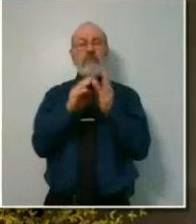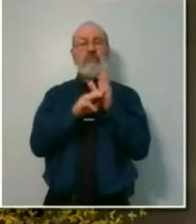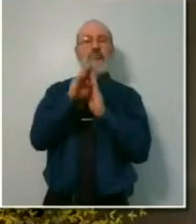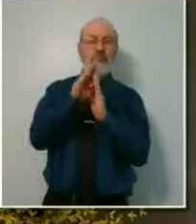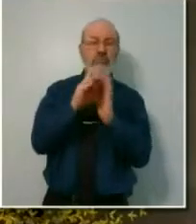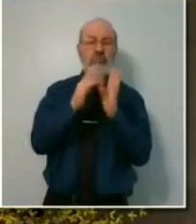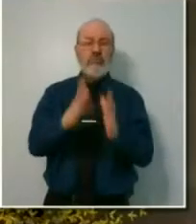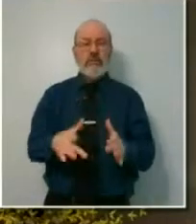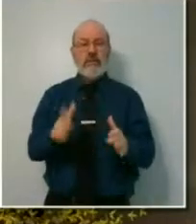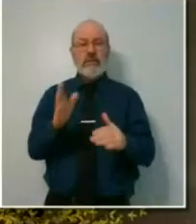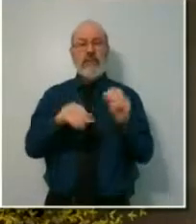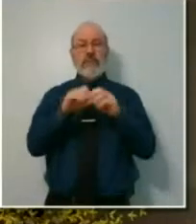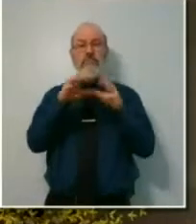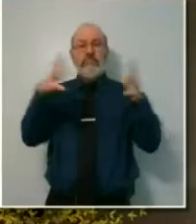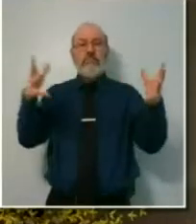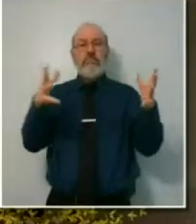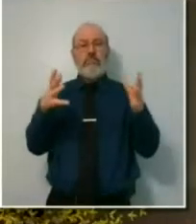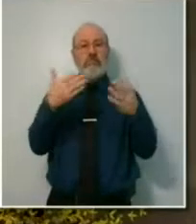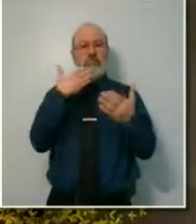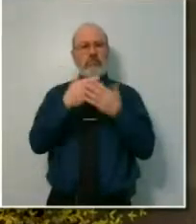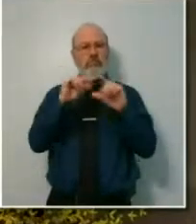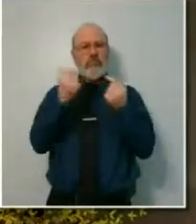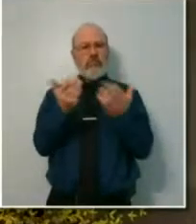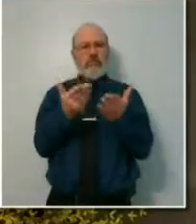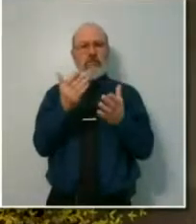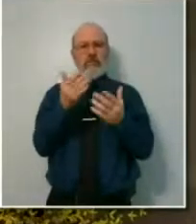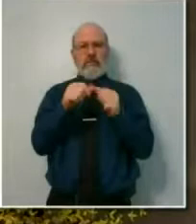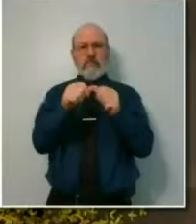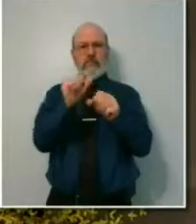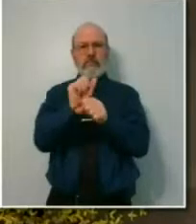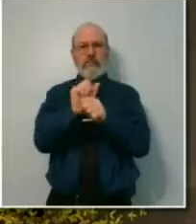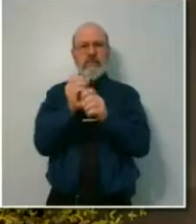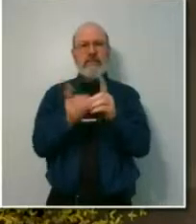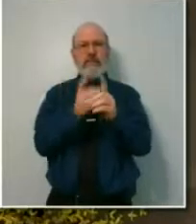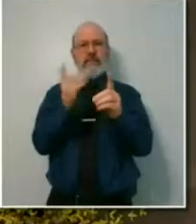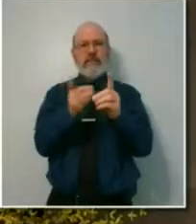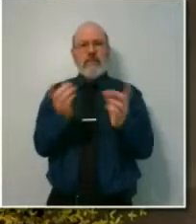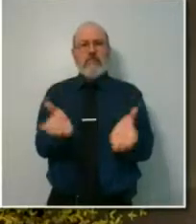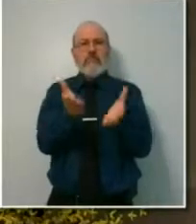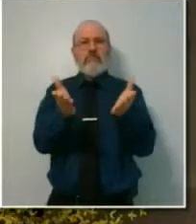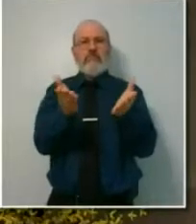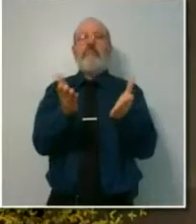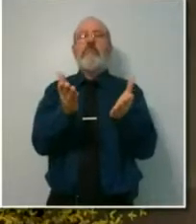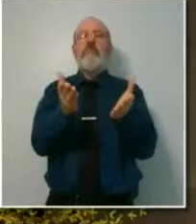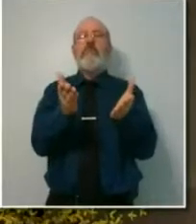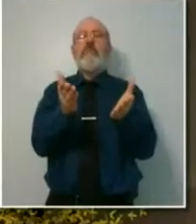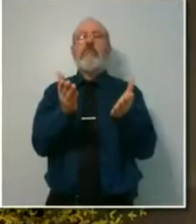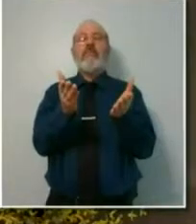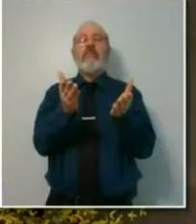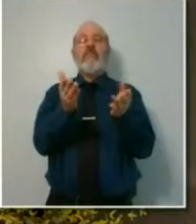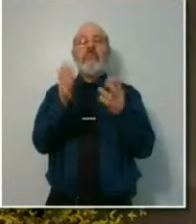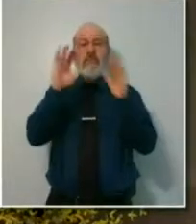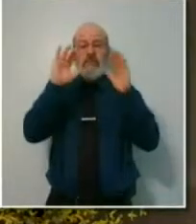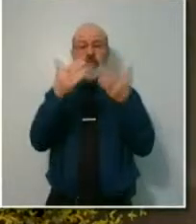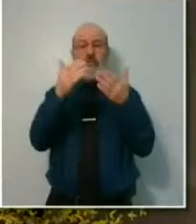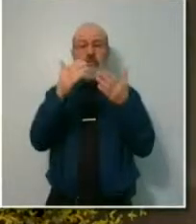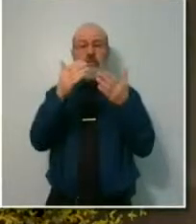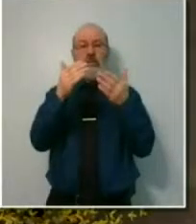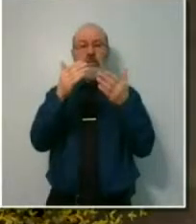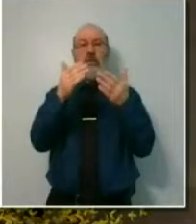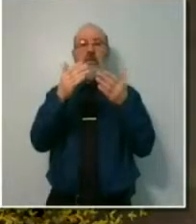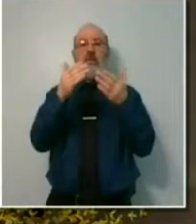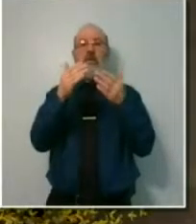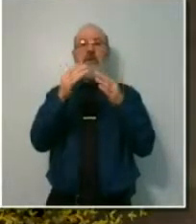a great little group here that we continue to work with, disciple, edify, and encourage. With a focus on social media ministry as of